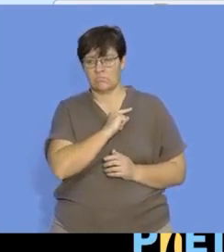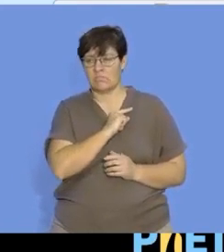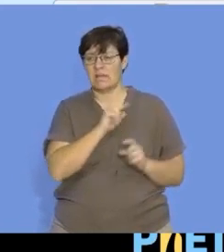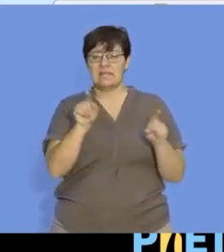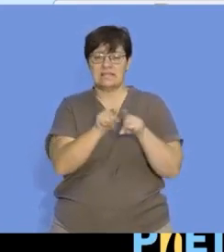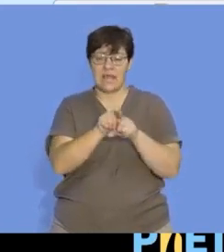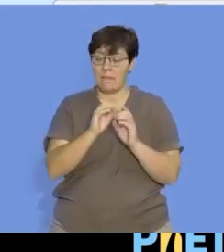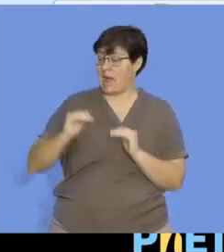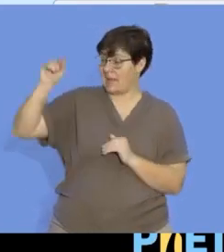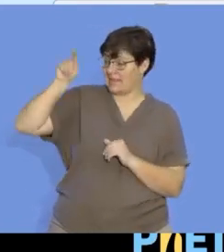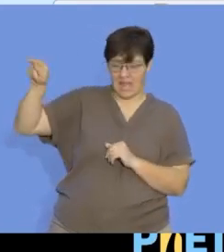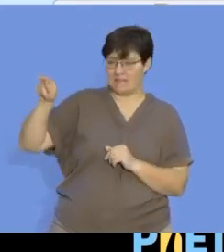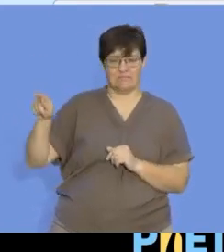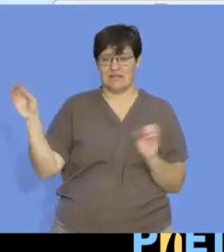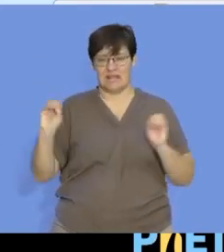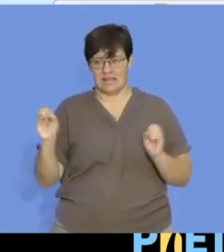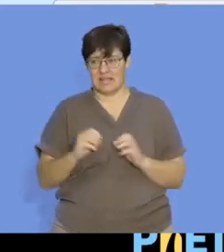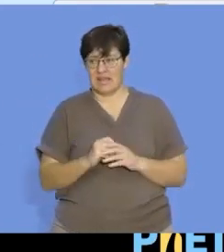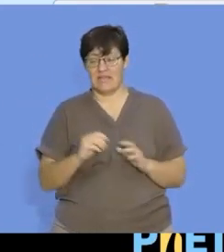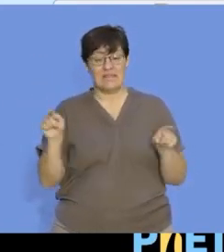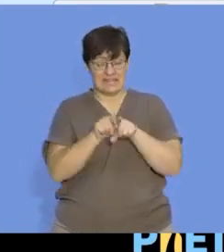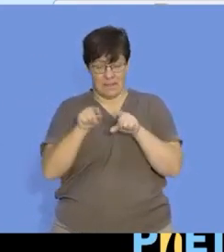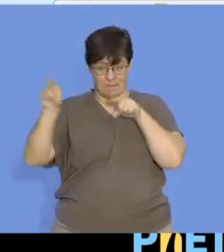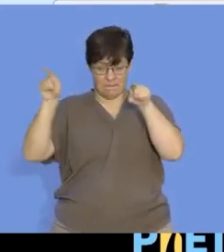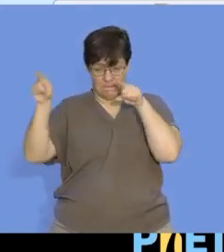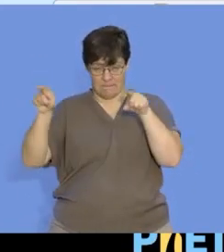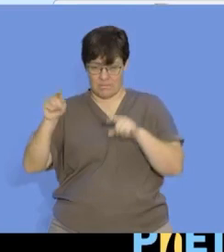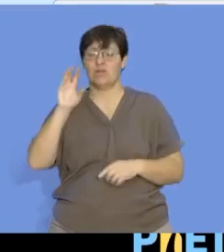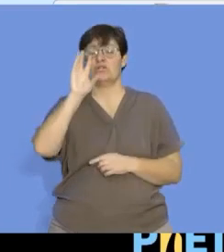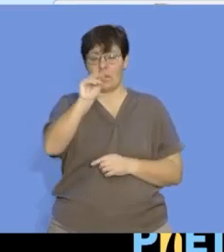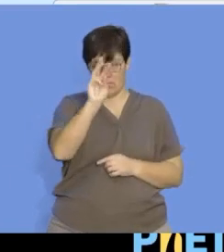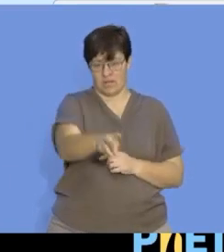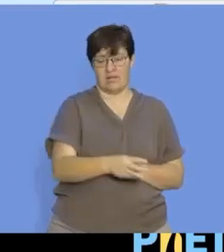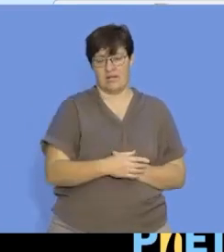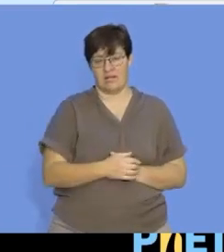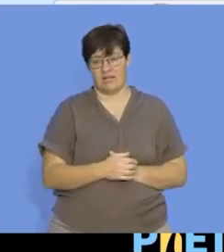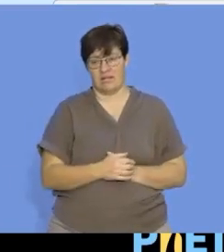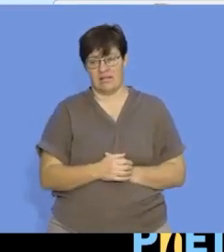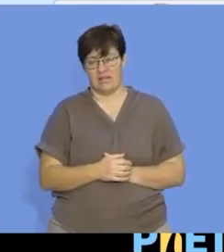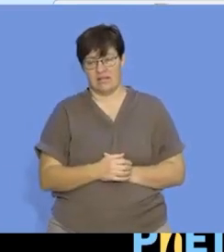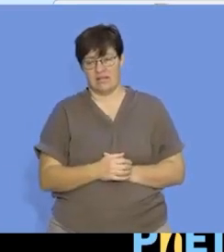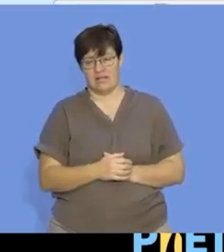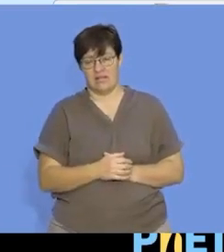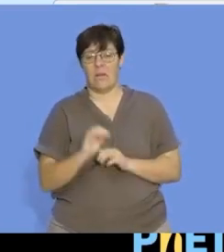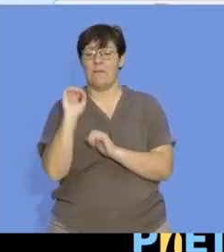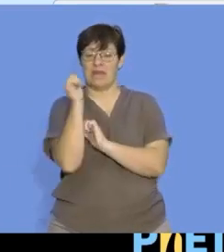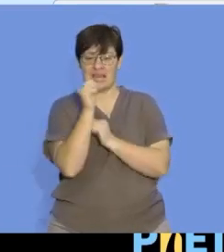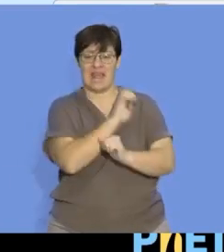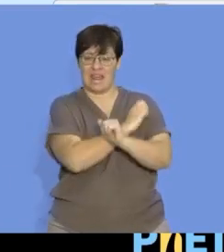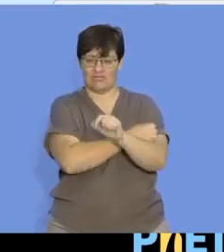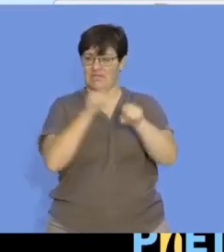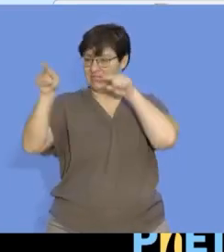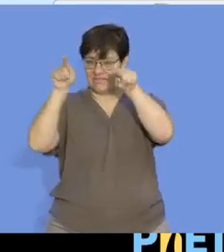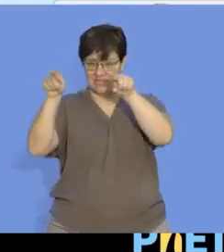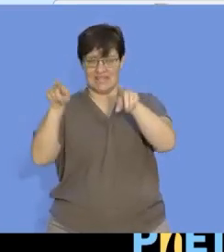height. If this was the same height as that, he would stop. because the mechanical energy is the same.